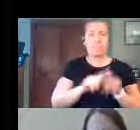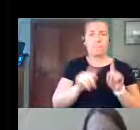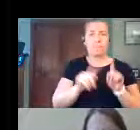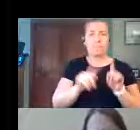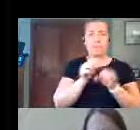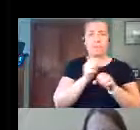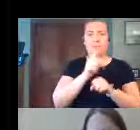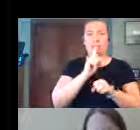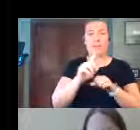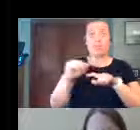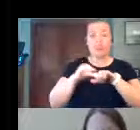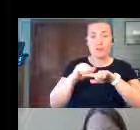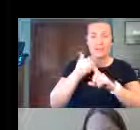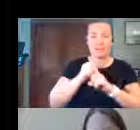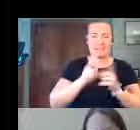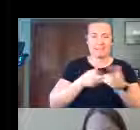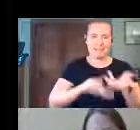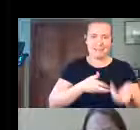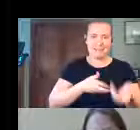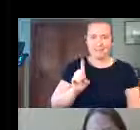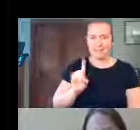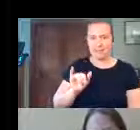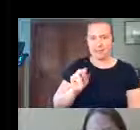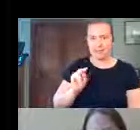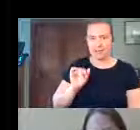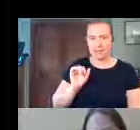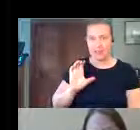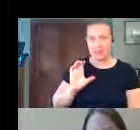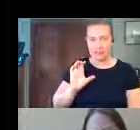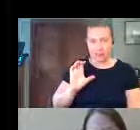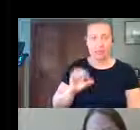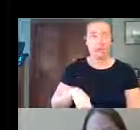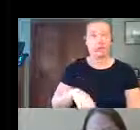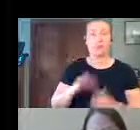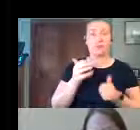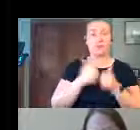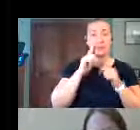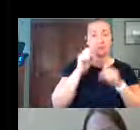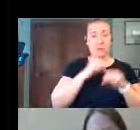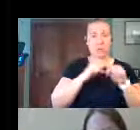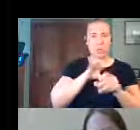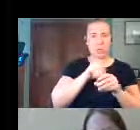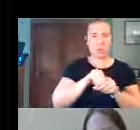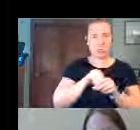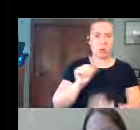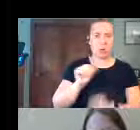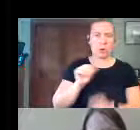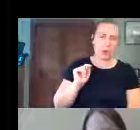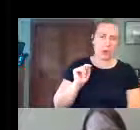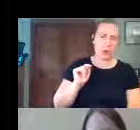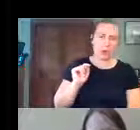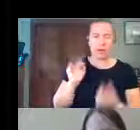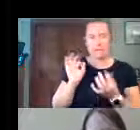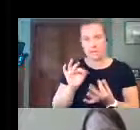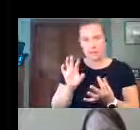strategies that we developed included both audit and feedback, as well as a barrier assessment and action planning on a monthly basis. So